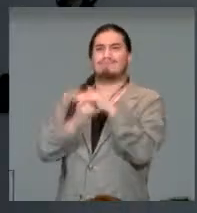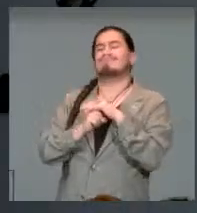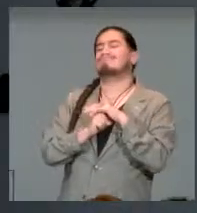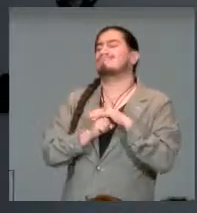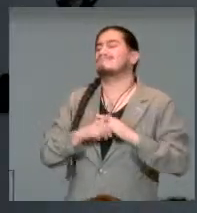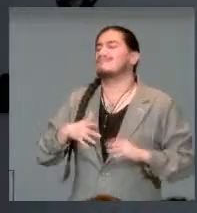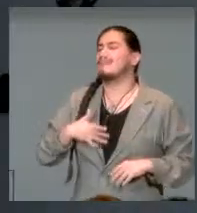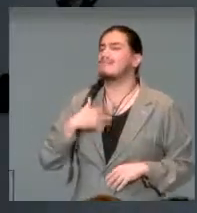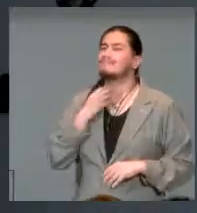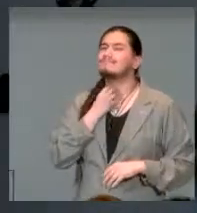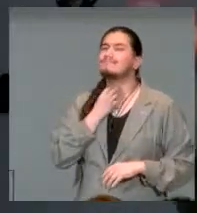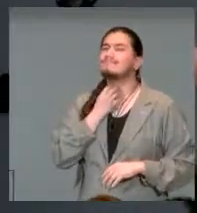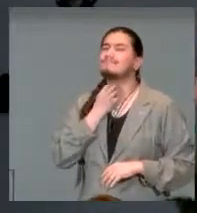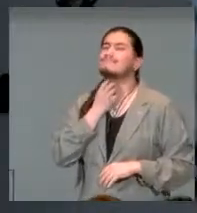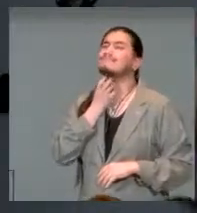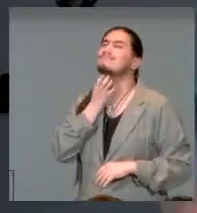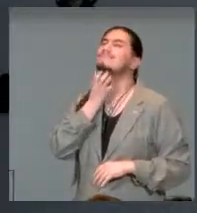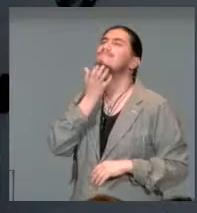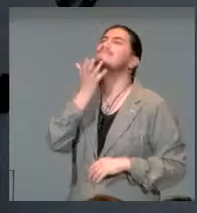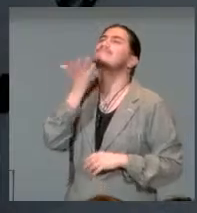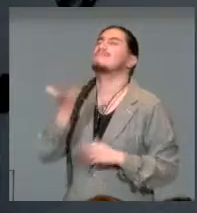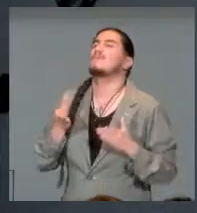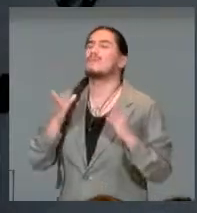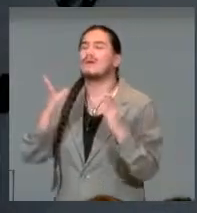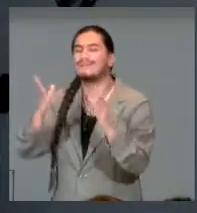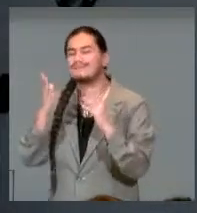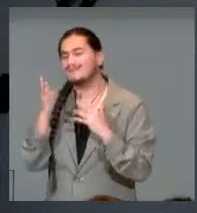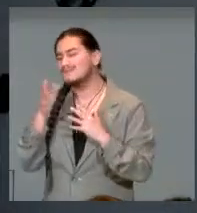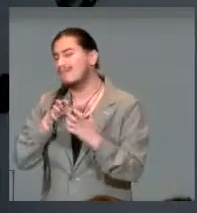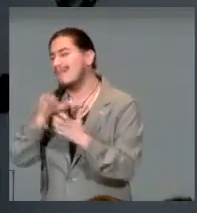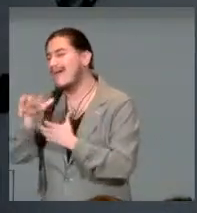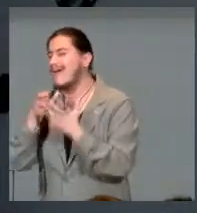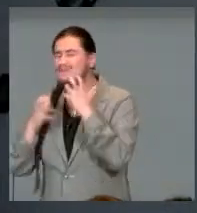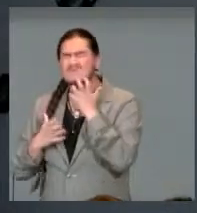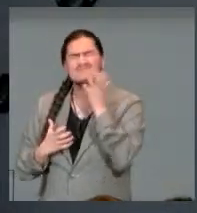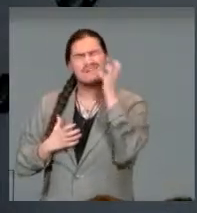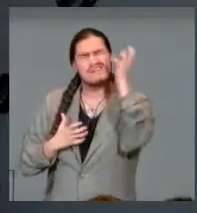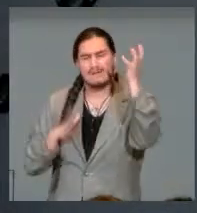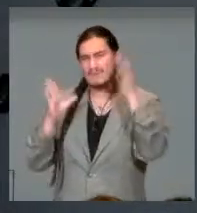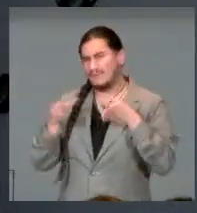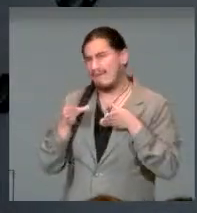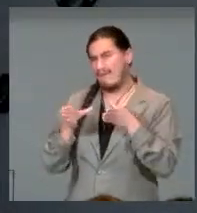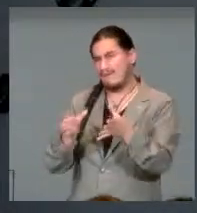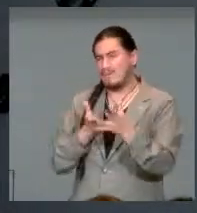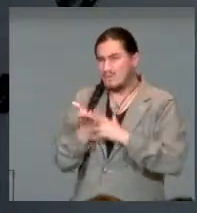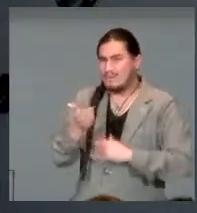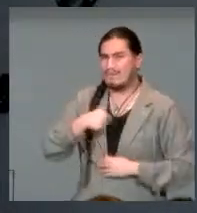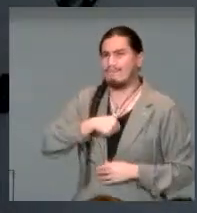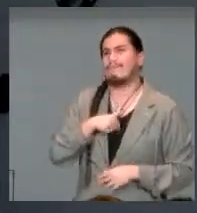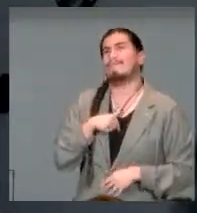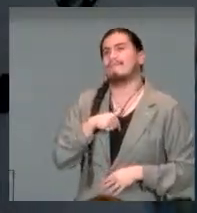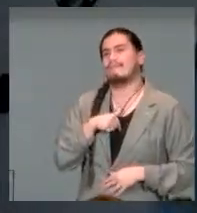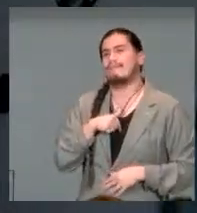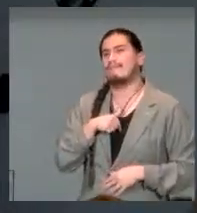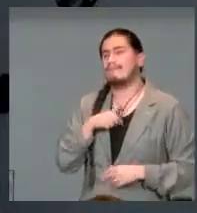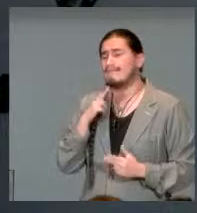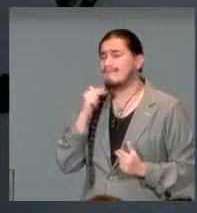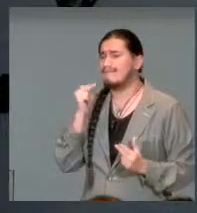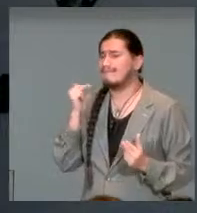tongue avidly, finding ways to snicker or howl her way out of me. Y